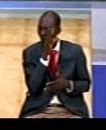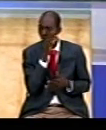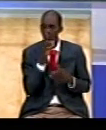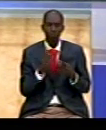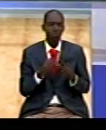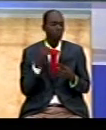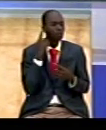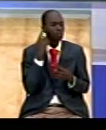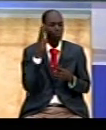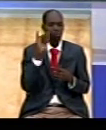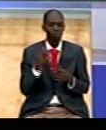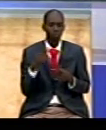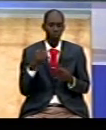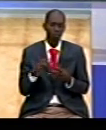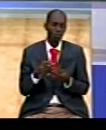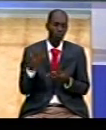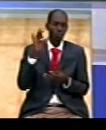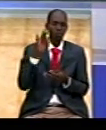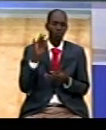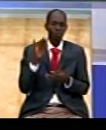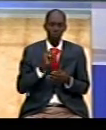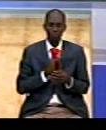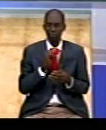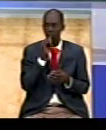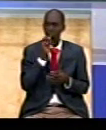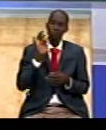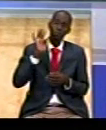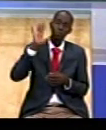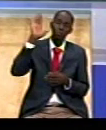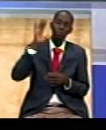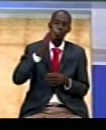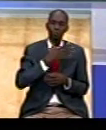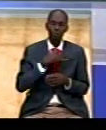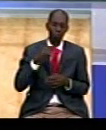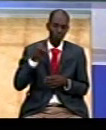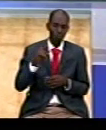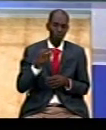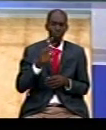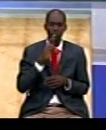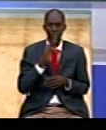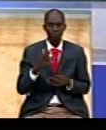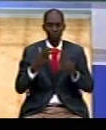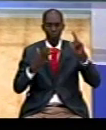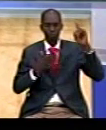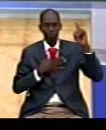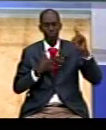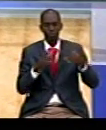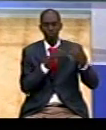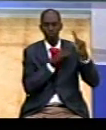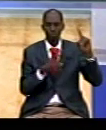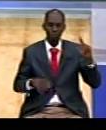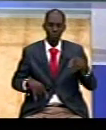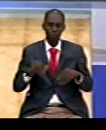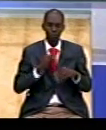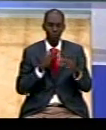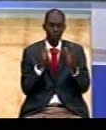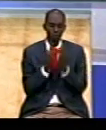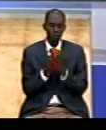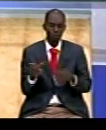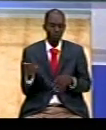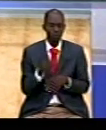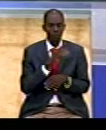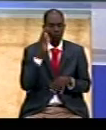by your spirit, I am yours and you are mine. Lord, I pray they'll be partakers